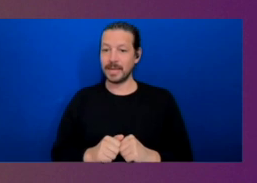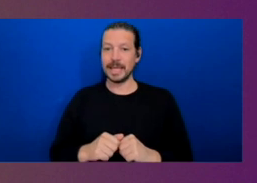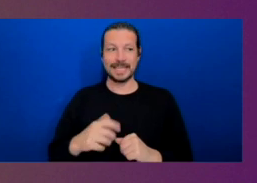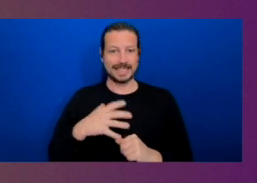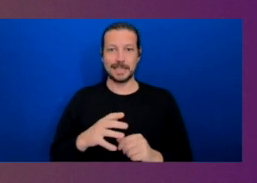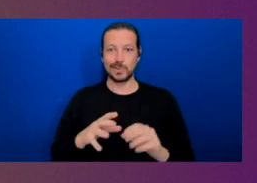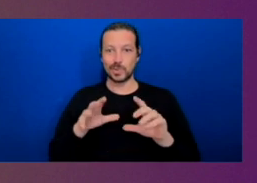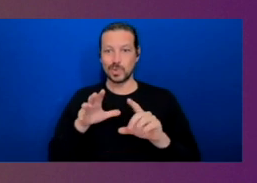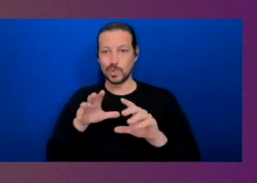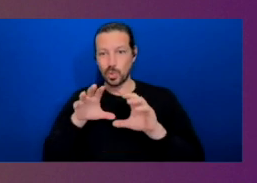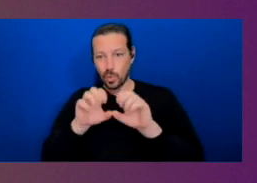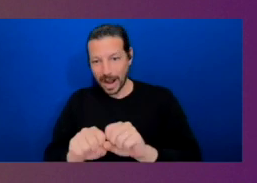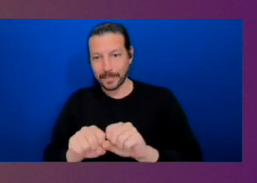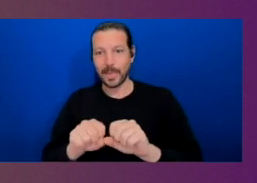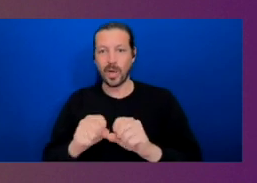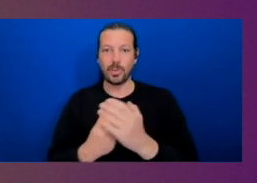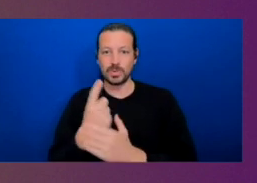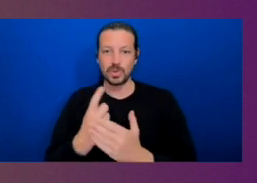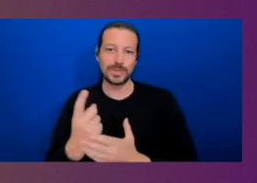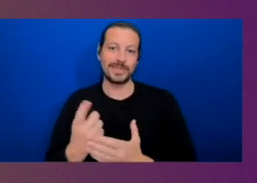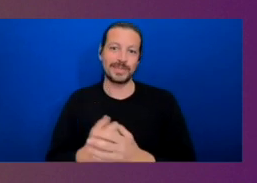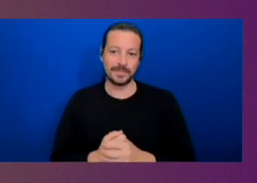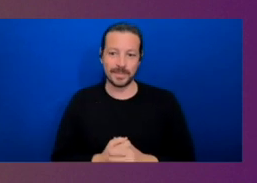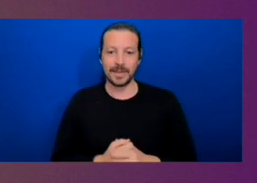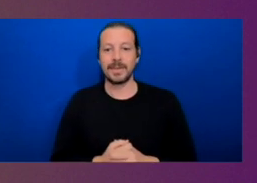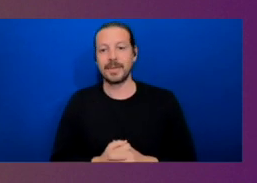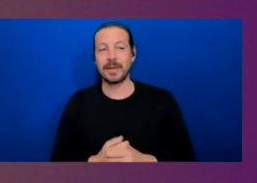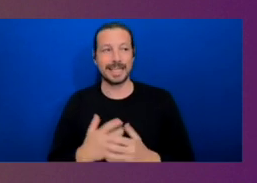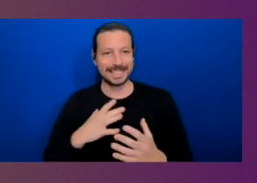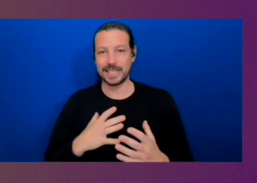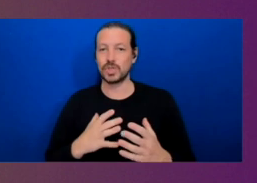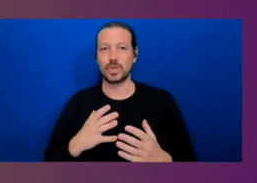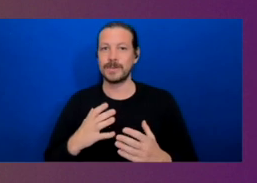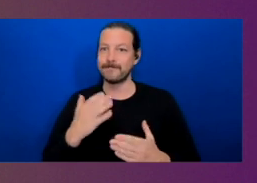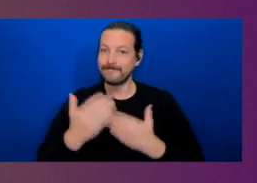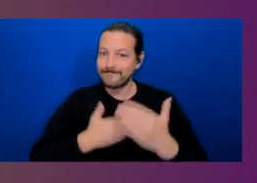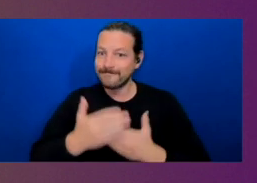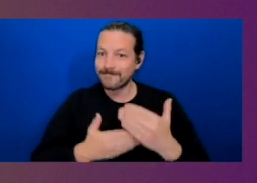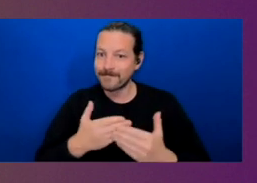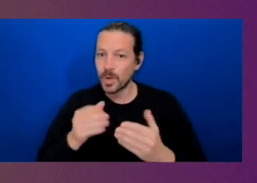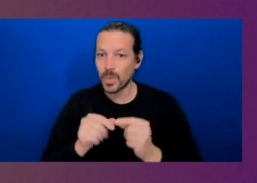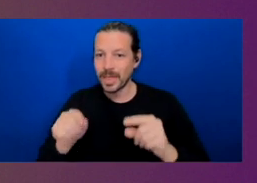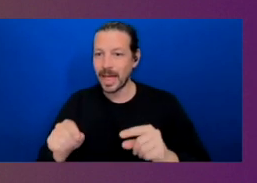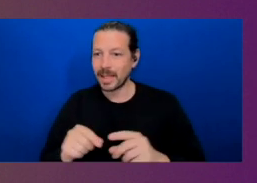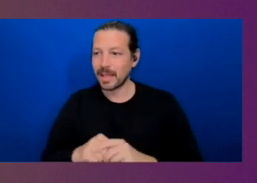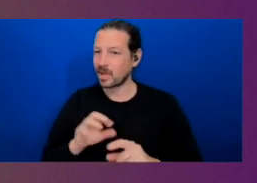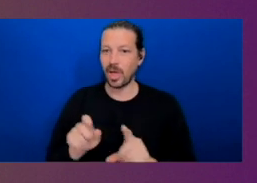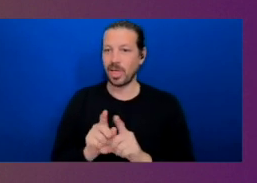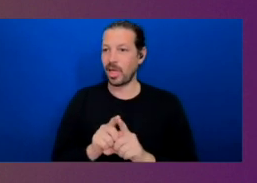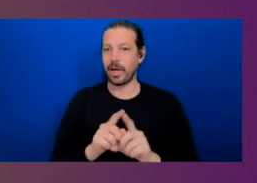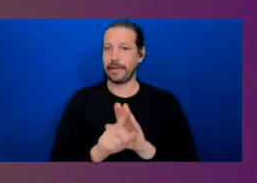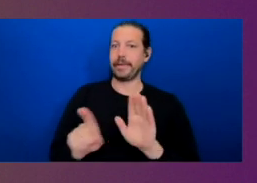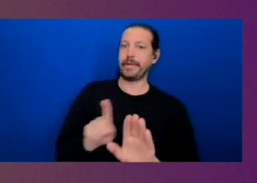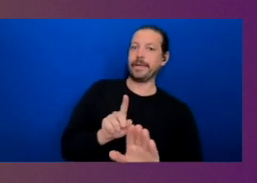horns. I don't know if that's an American expression or not, but run with it. And not be chased by it, because then you have